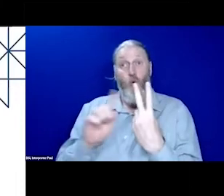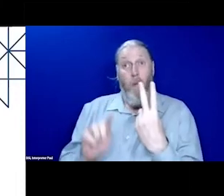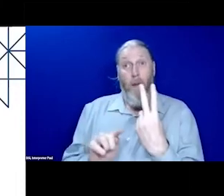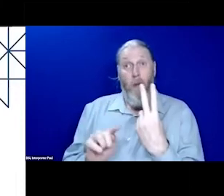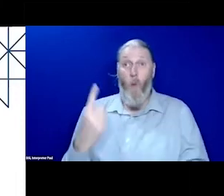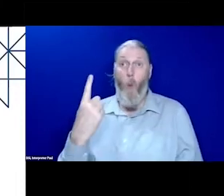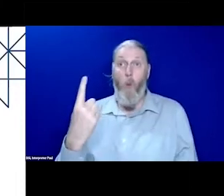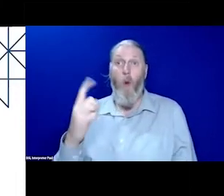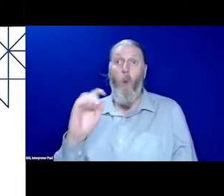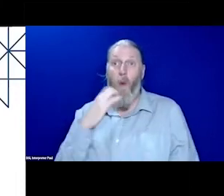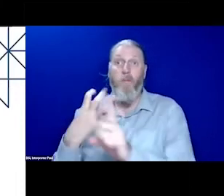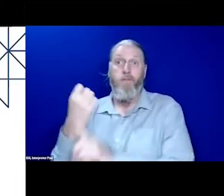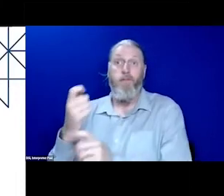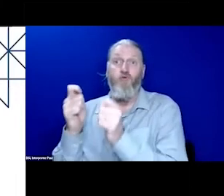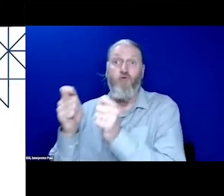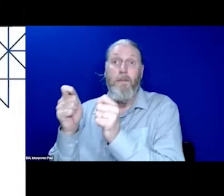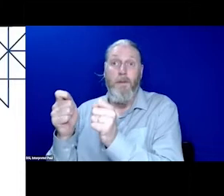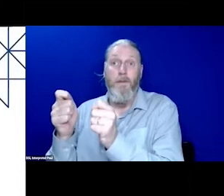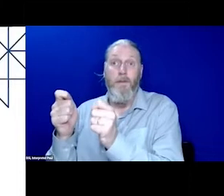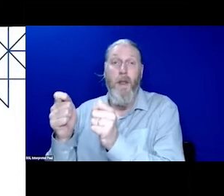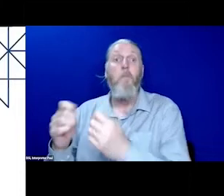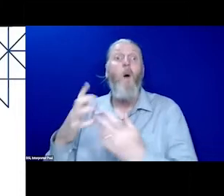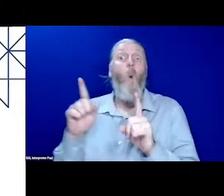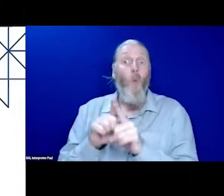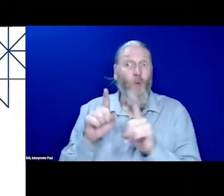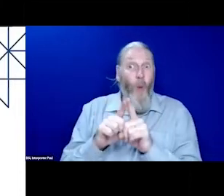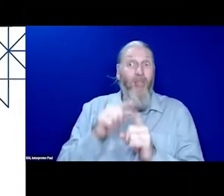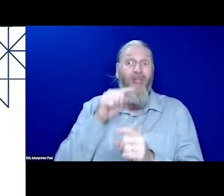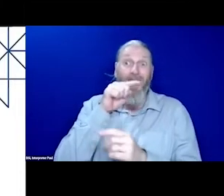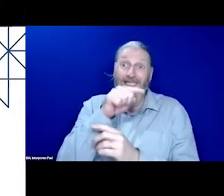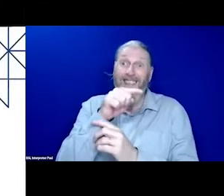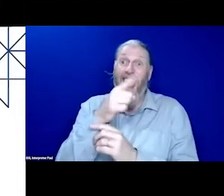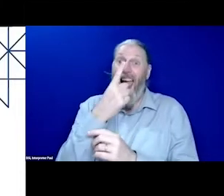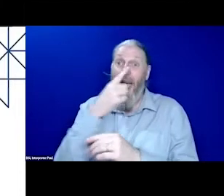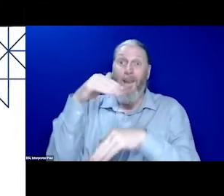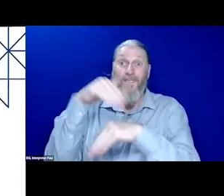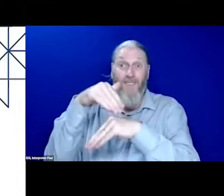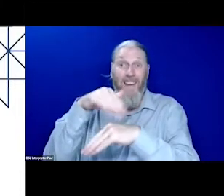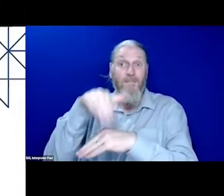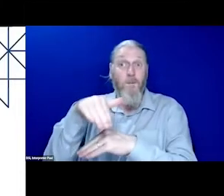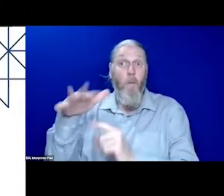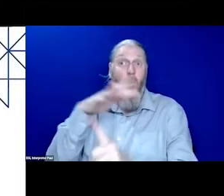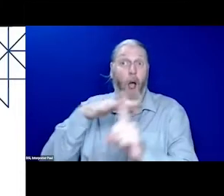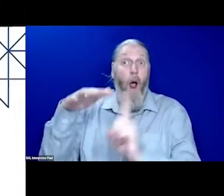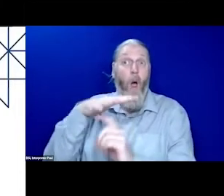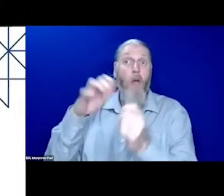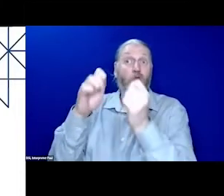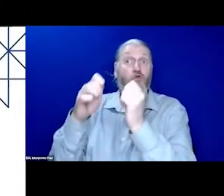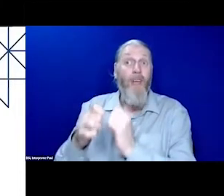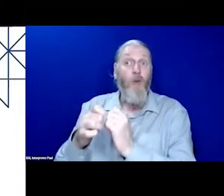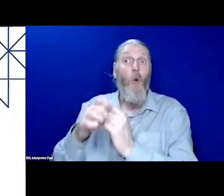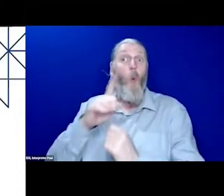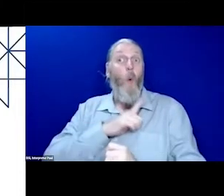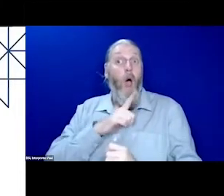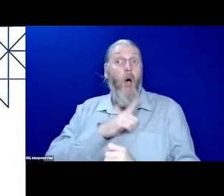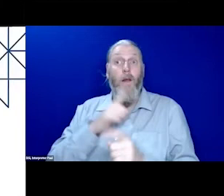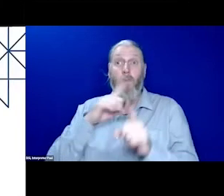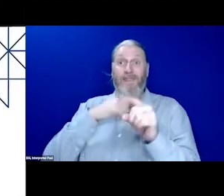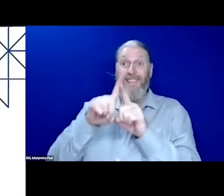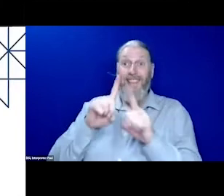are also vulnerable to climate change. So there's going to be damage to the services and supply chains, which may make